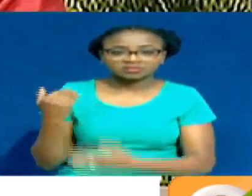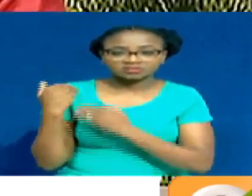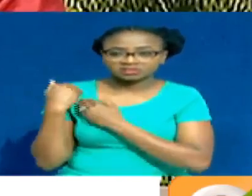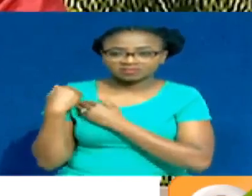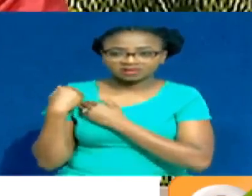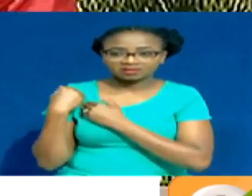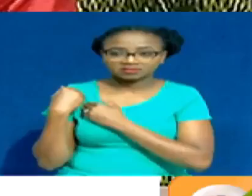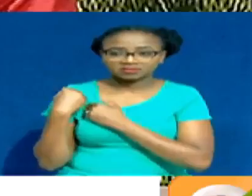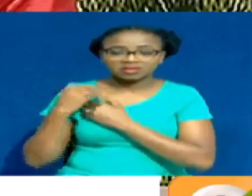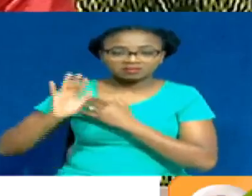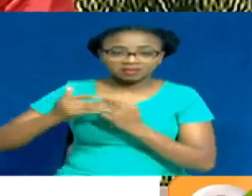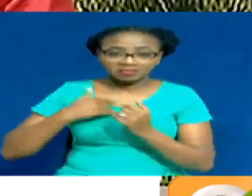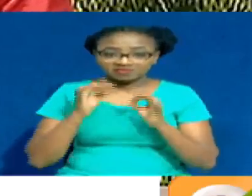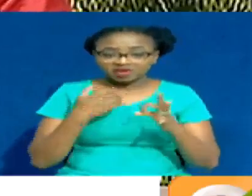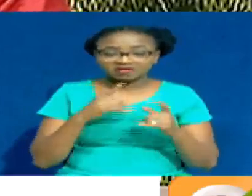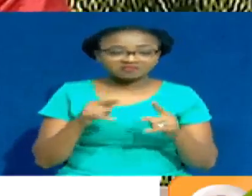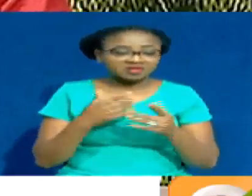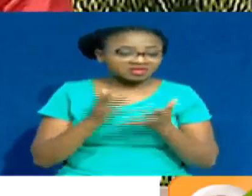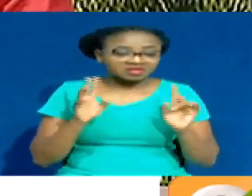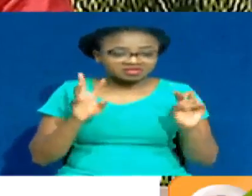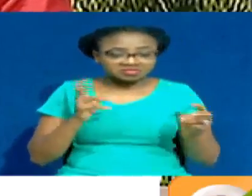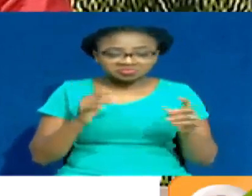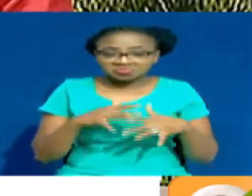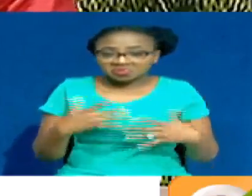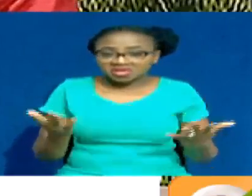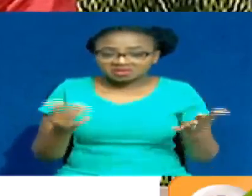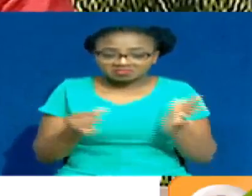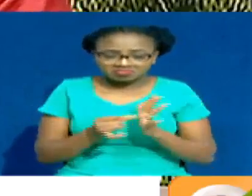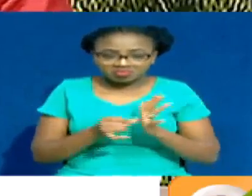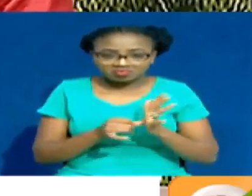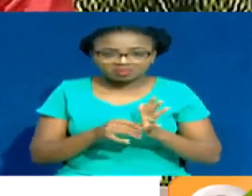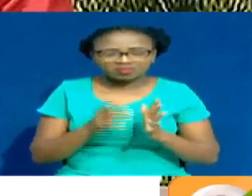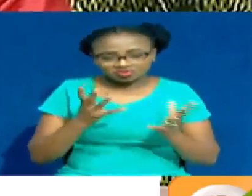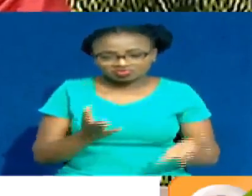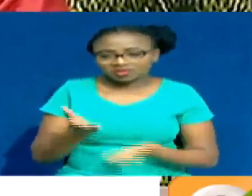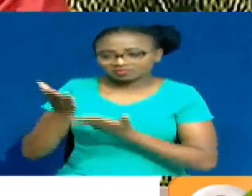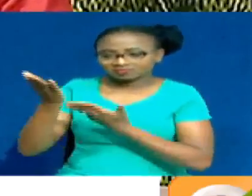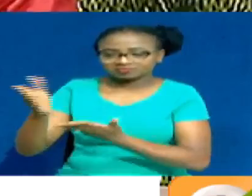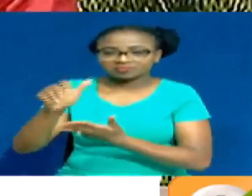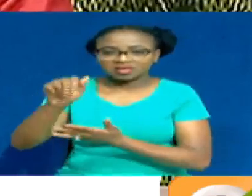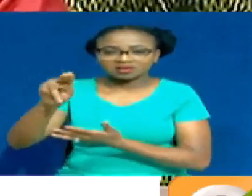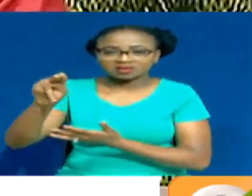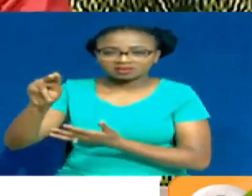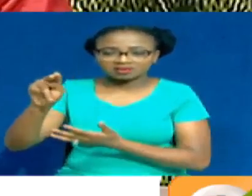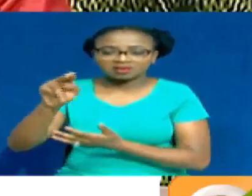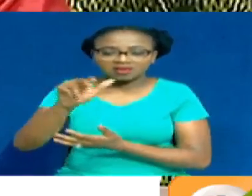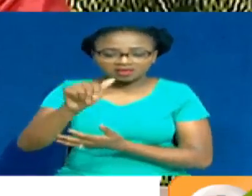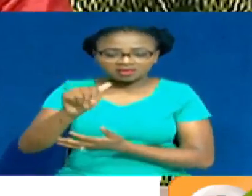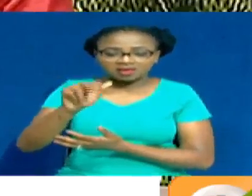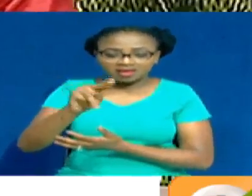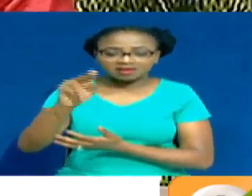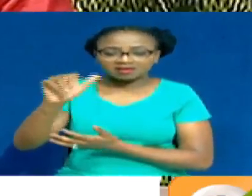if you have any dispute or any issue or any historical claim, you are free to present it before the NLC. And I had one